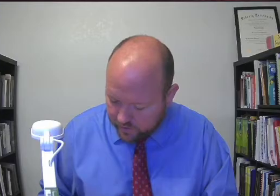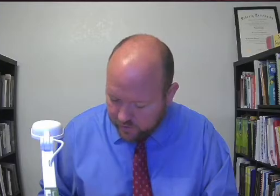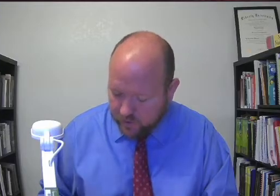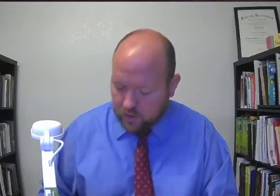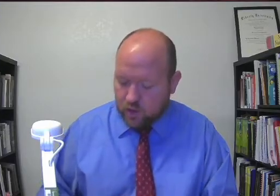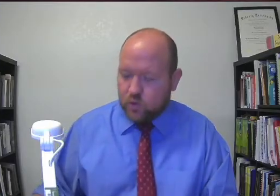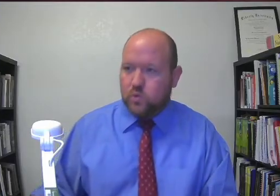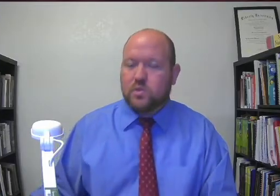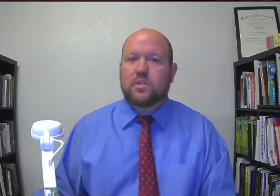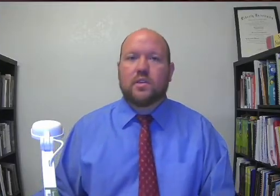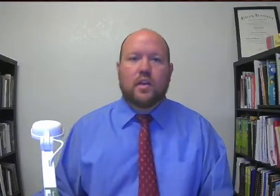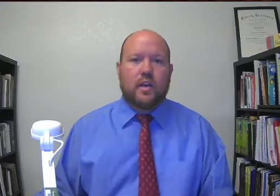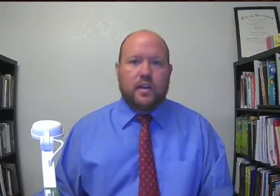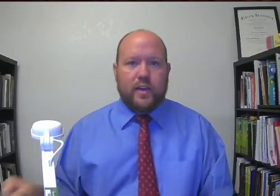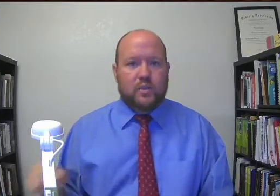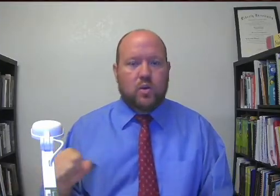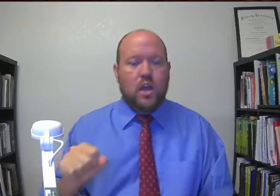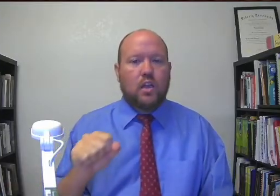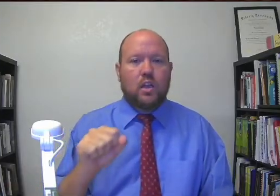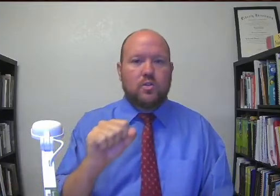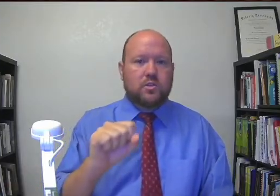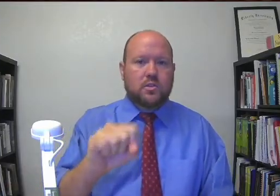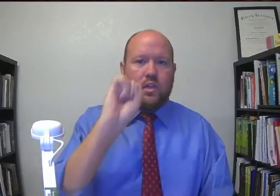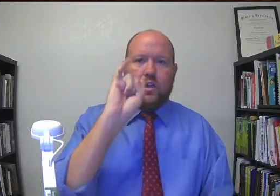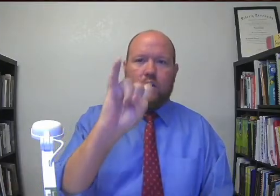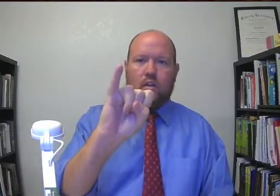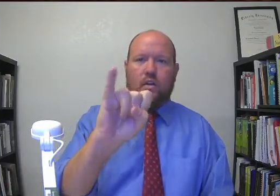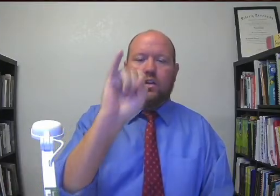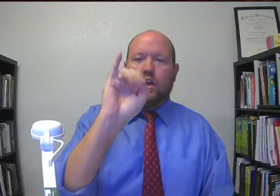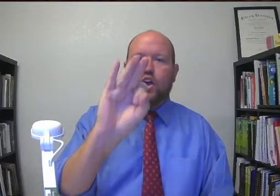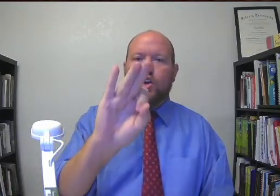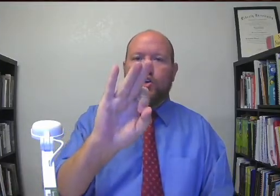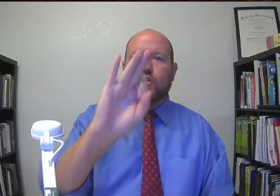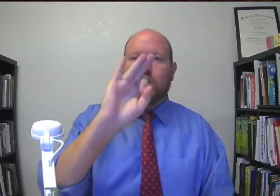L-O-O-Z-E, lose. Next word, loose.